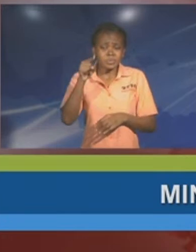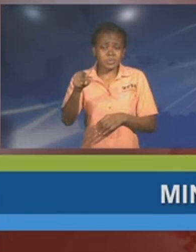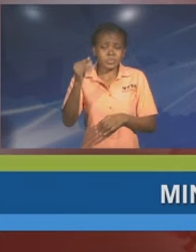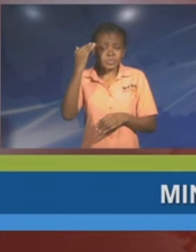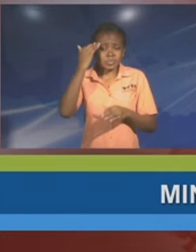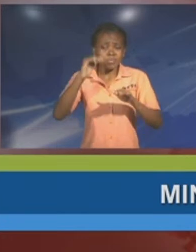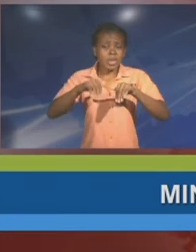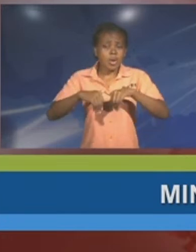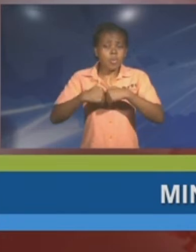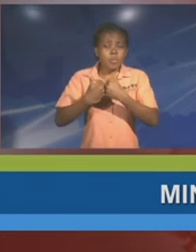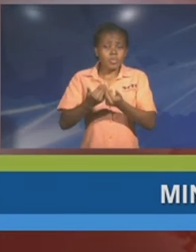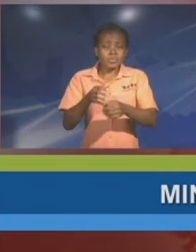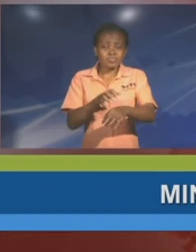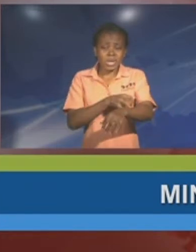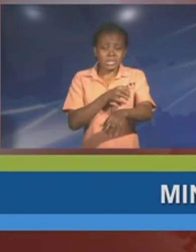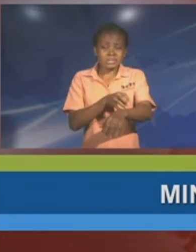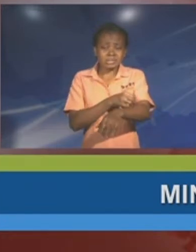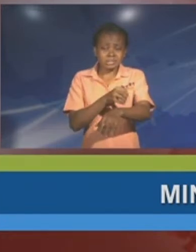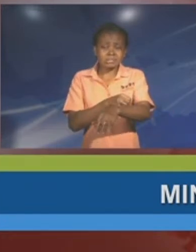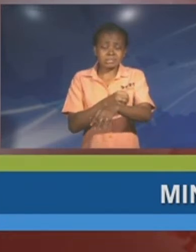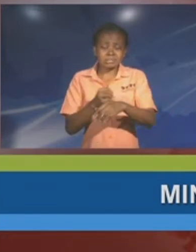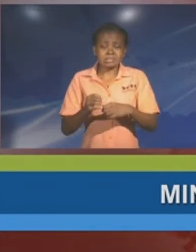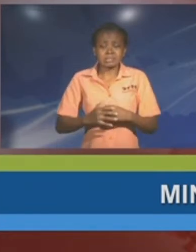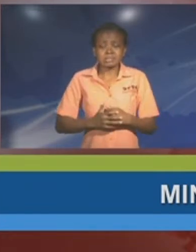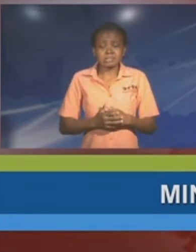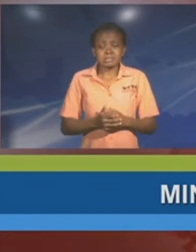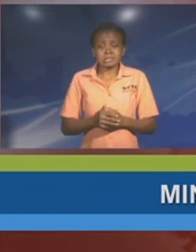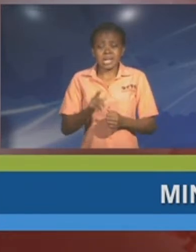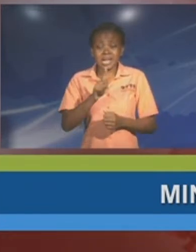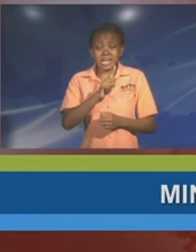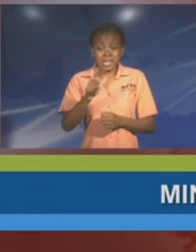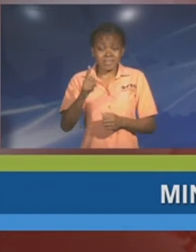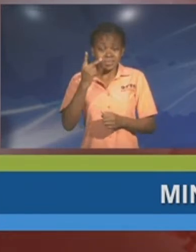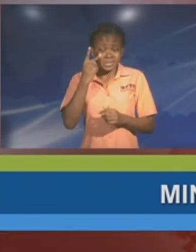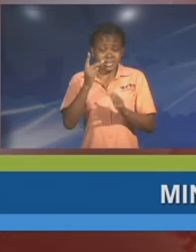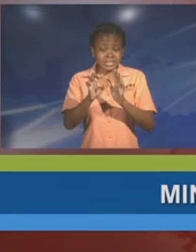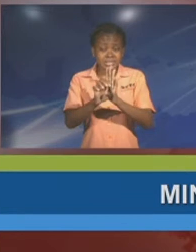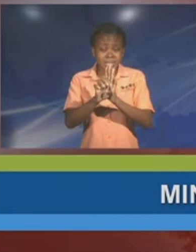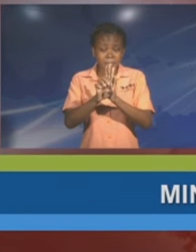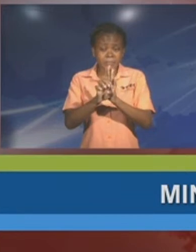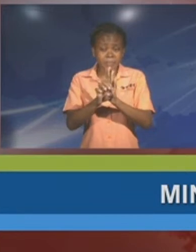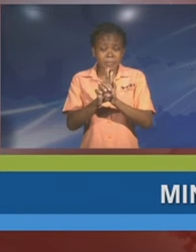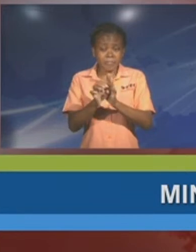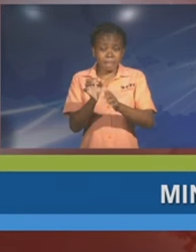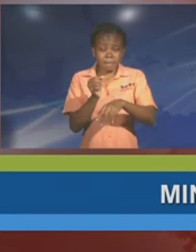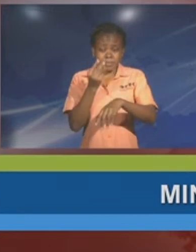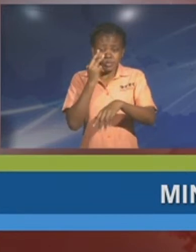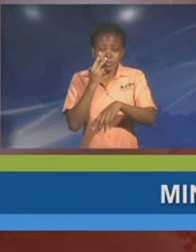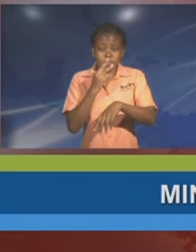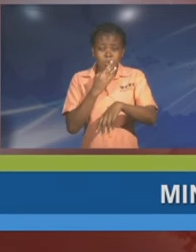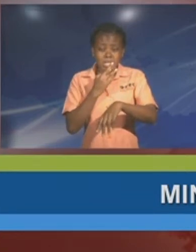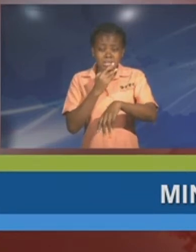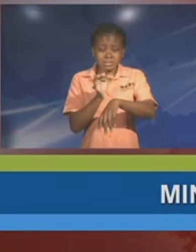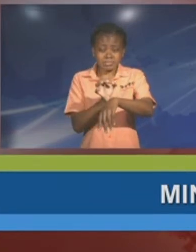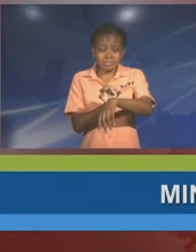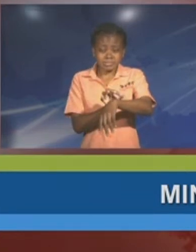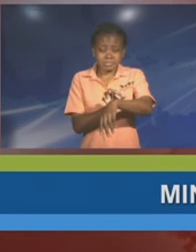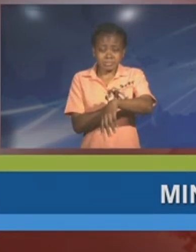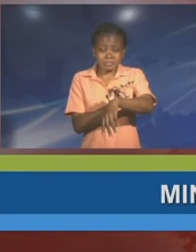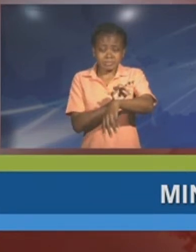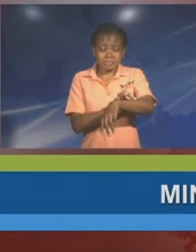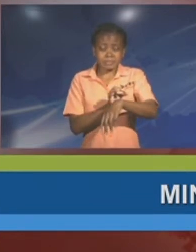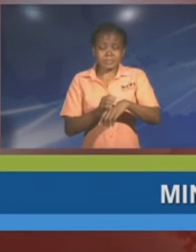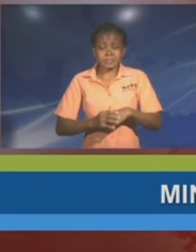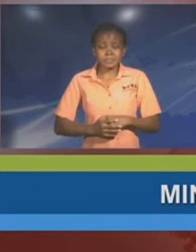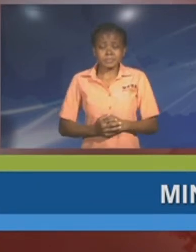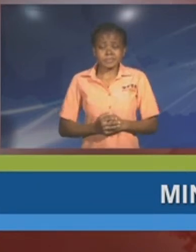and what it looks like. On the left, you'll see examples of pustules, you'll see examples of vesicles as well, and you'll see